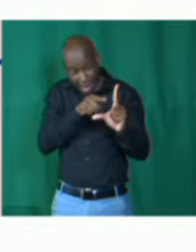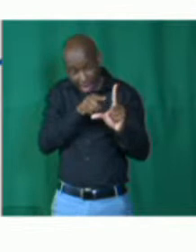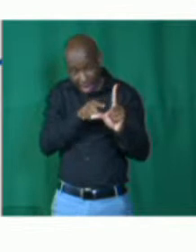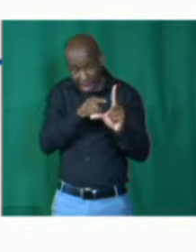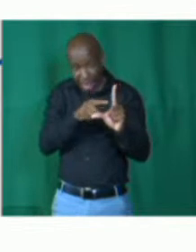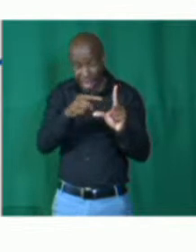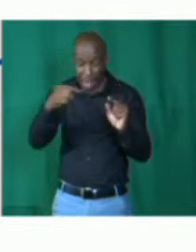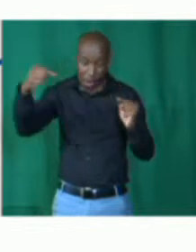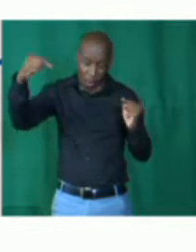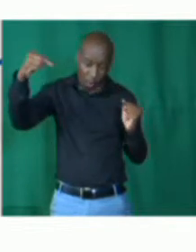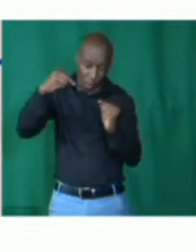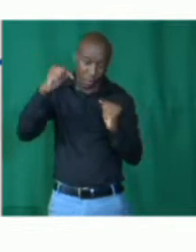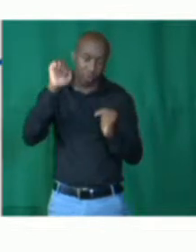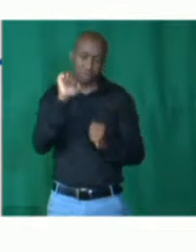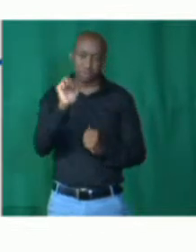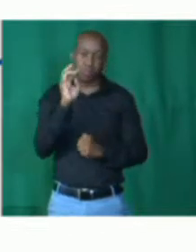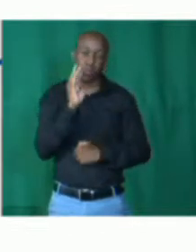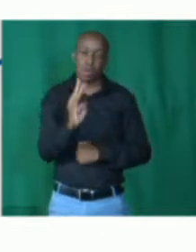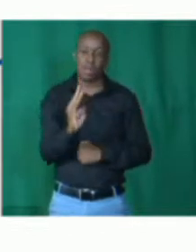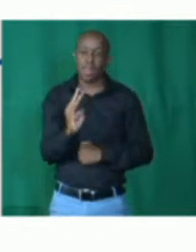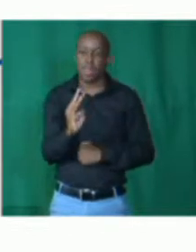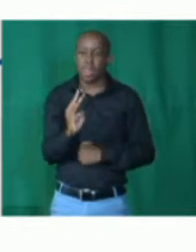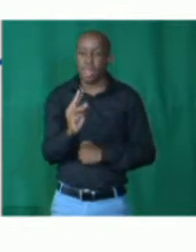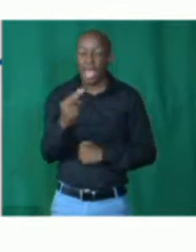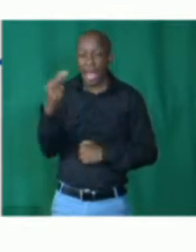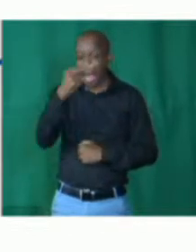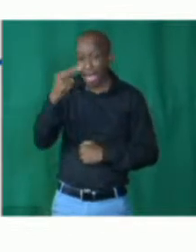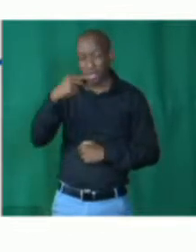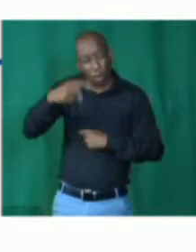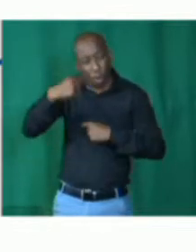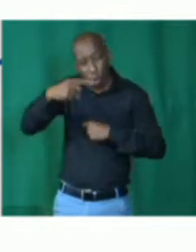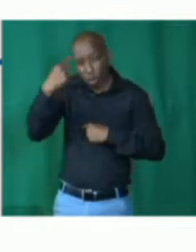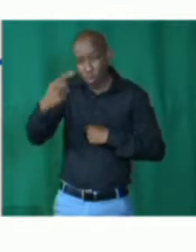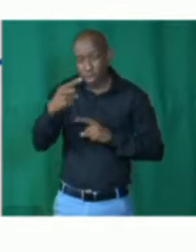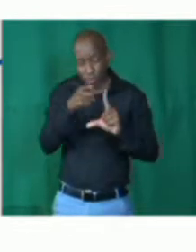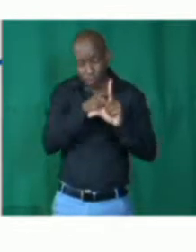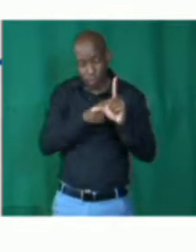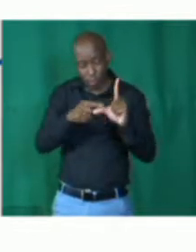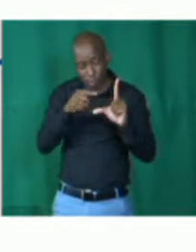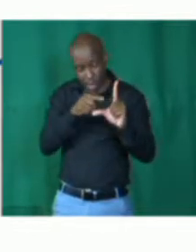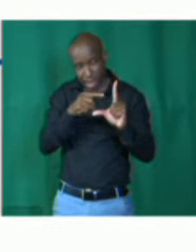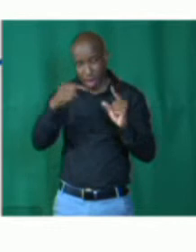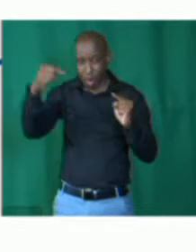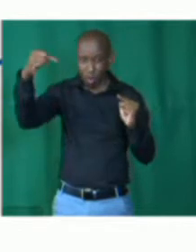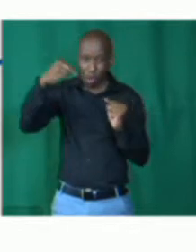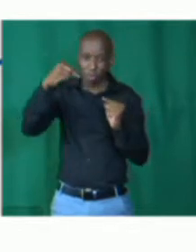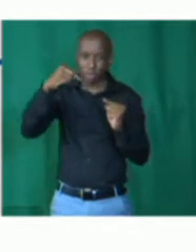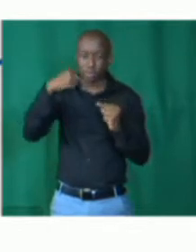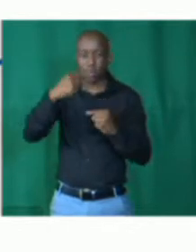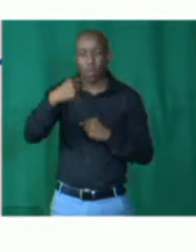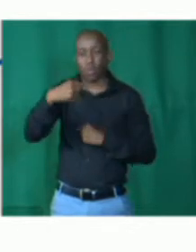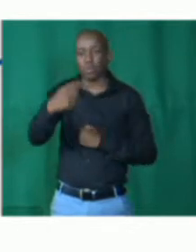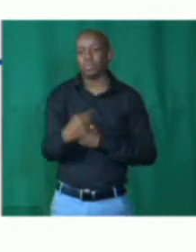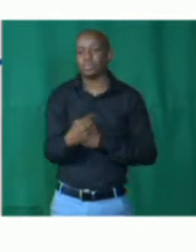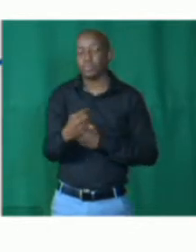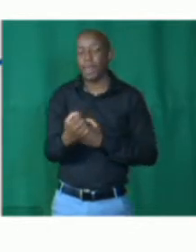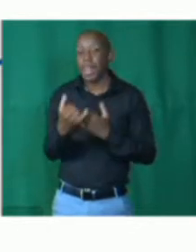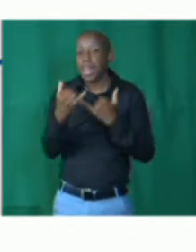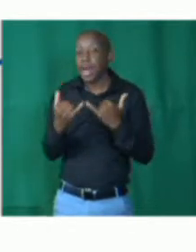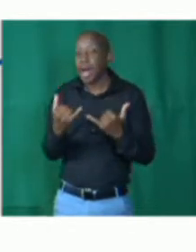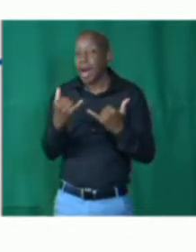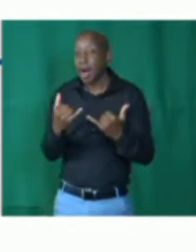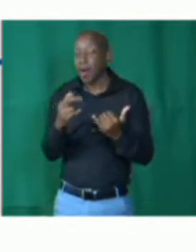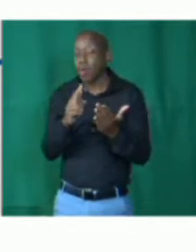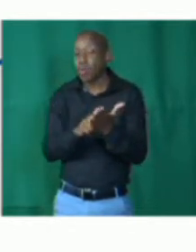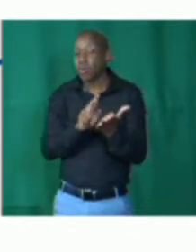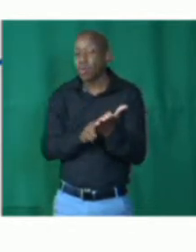what? Right angle. So the hypotenuse side is the side opposite to the right angle. So Pythagoras' theorem states that